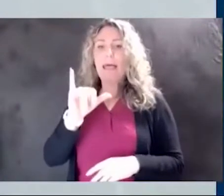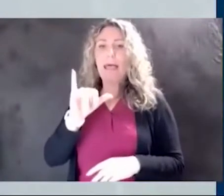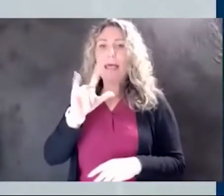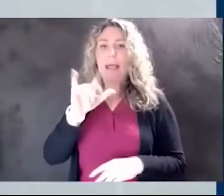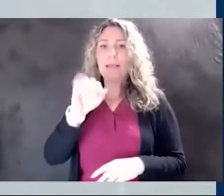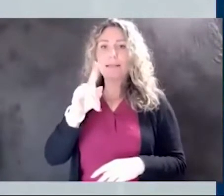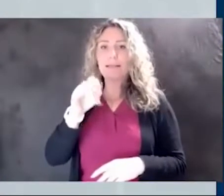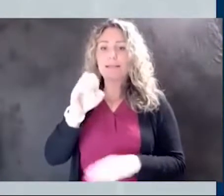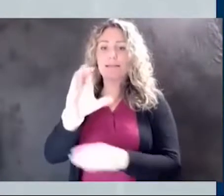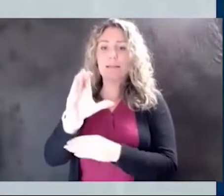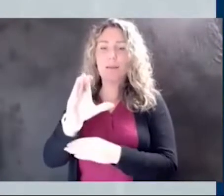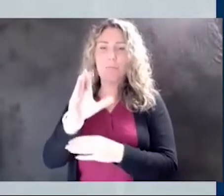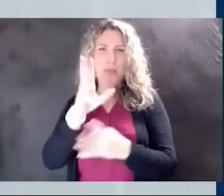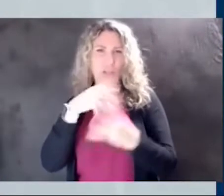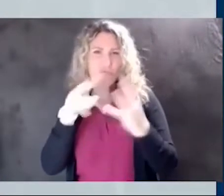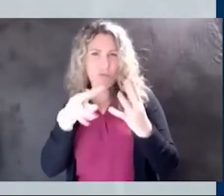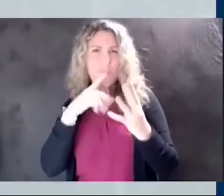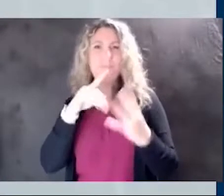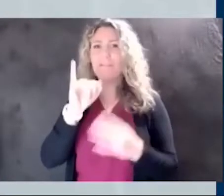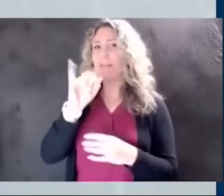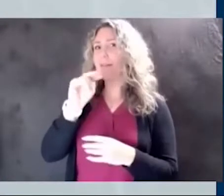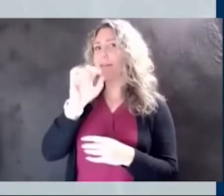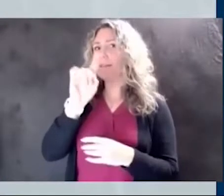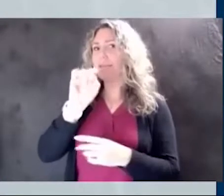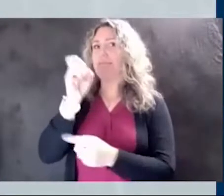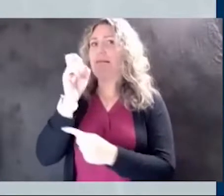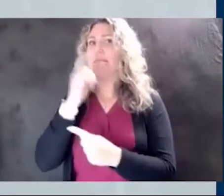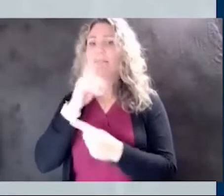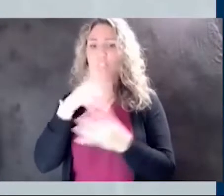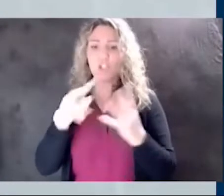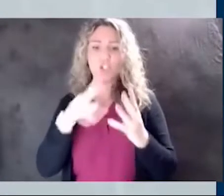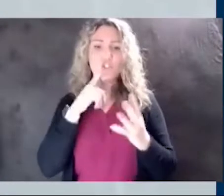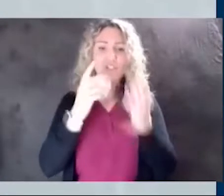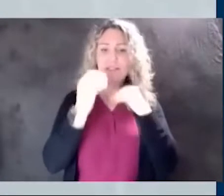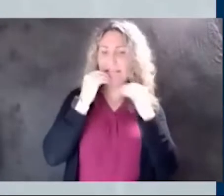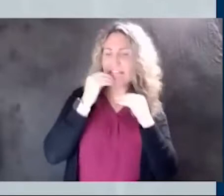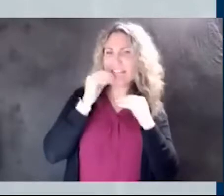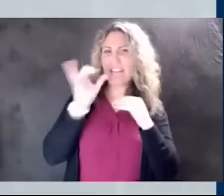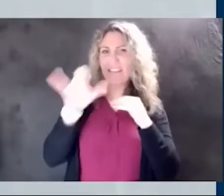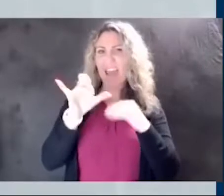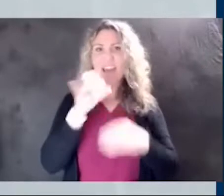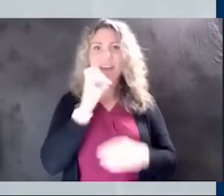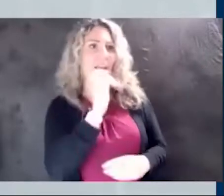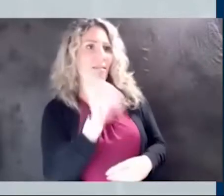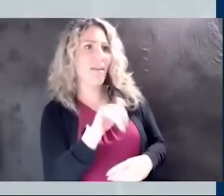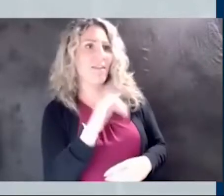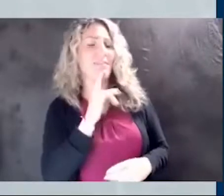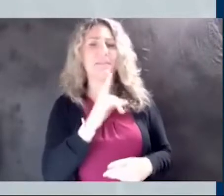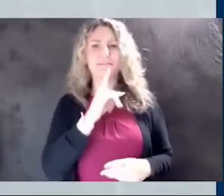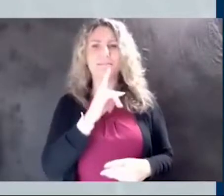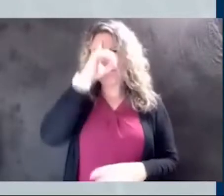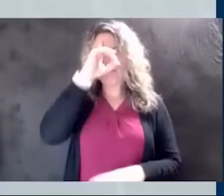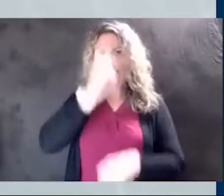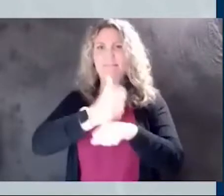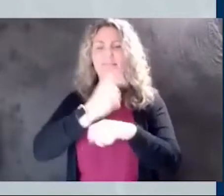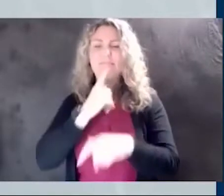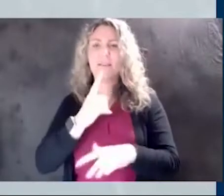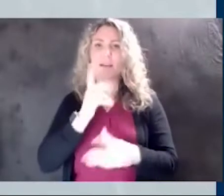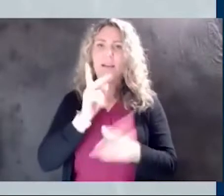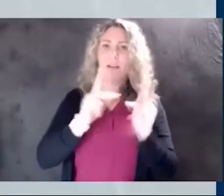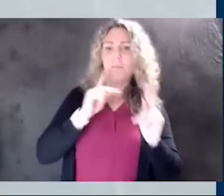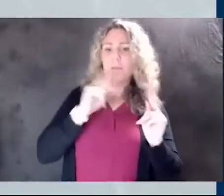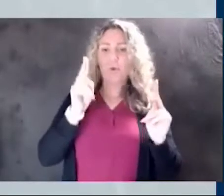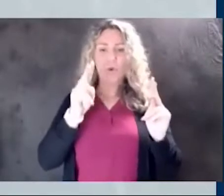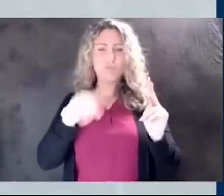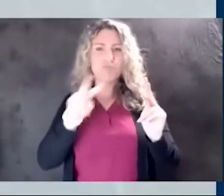chart. So a lot of times people are kind of the eat this, not that mentality that we dive into, and so people are looking at these charts like, well, I